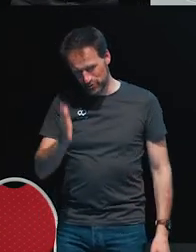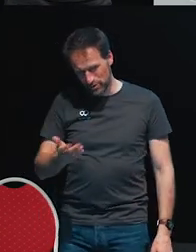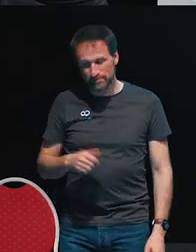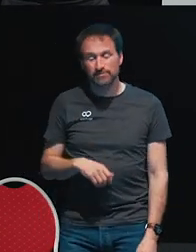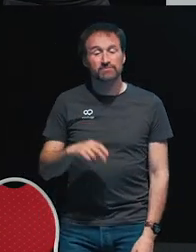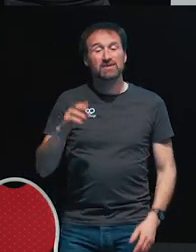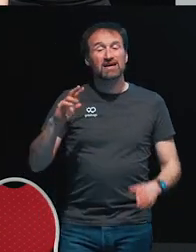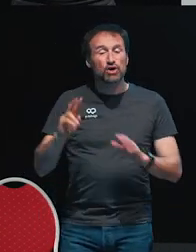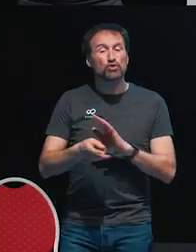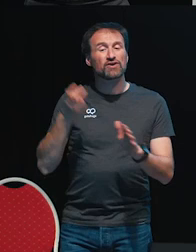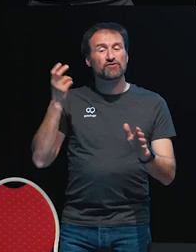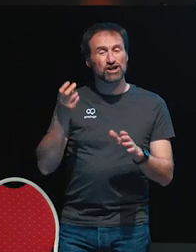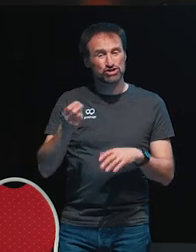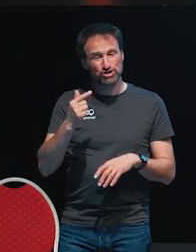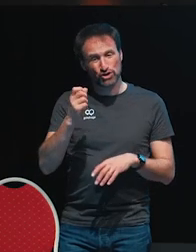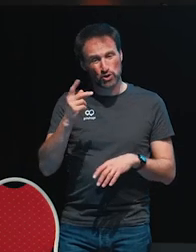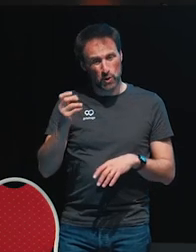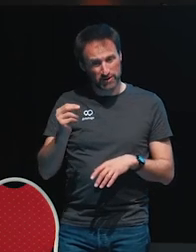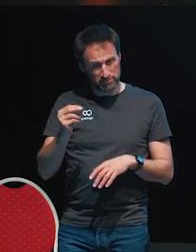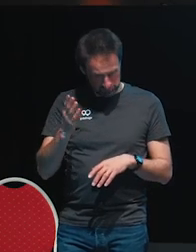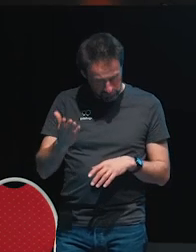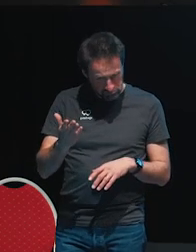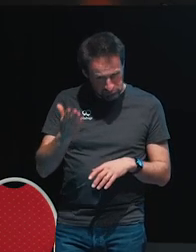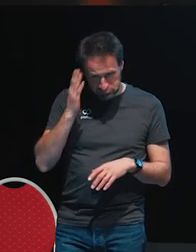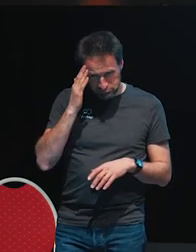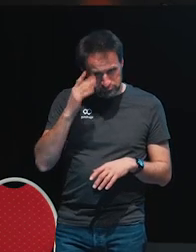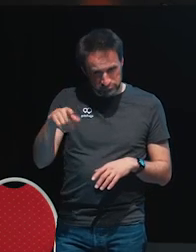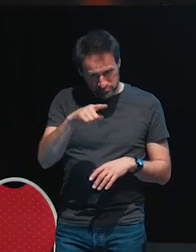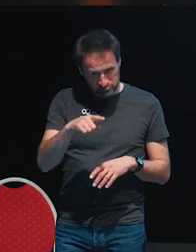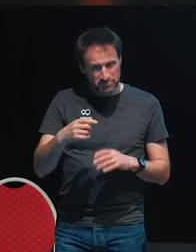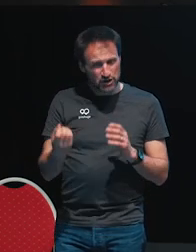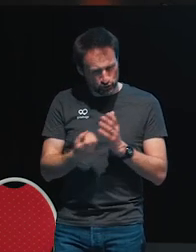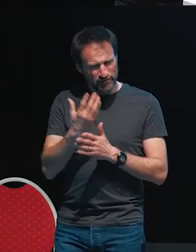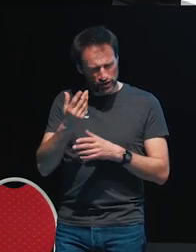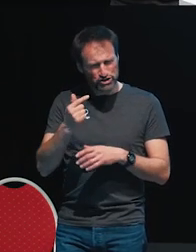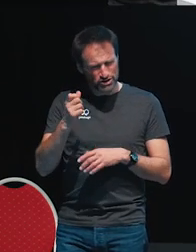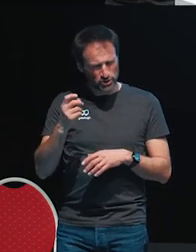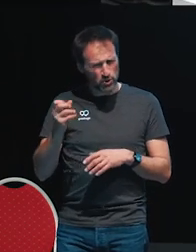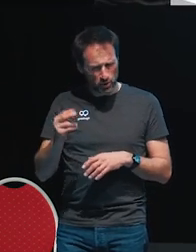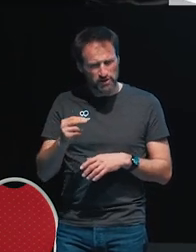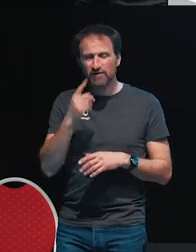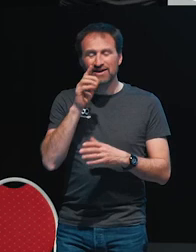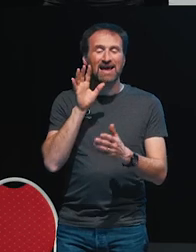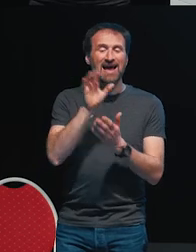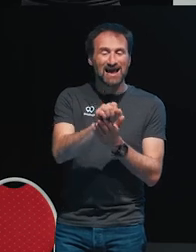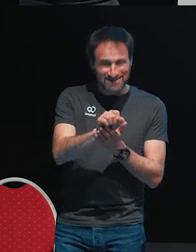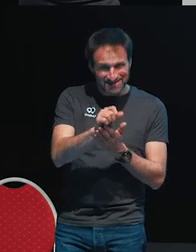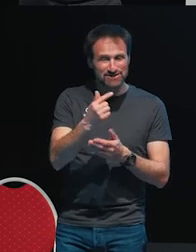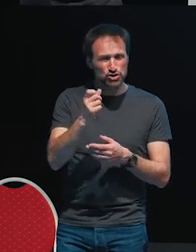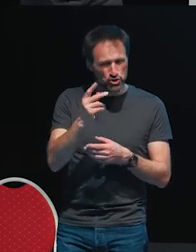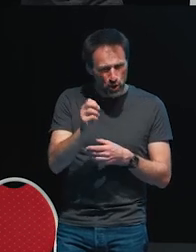A refresh token, some hands. Basically, an access token, the term is if you can access a certain